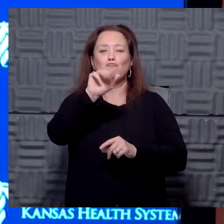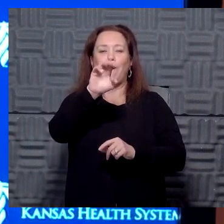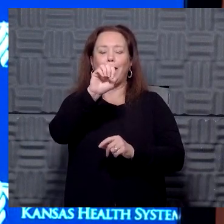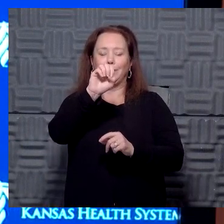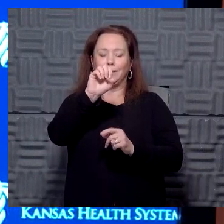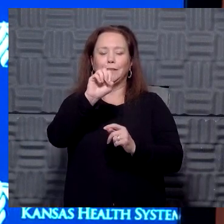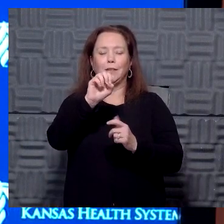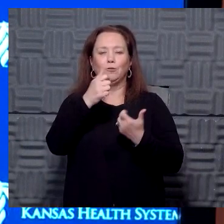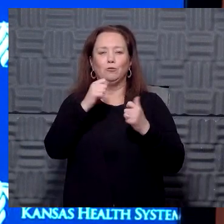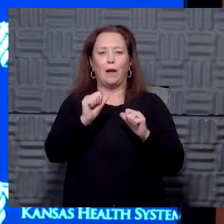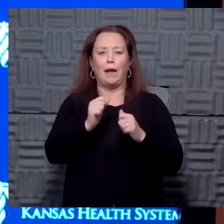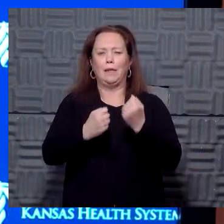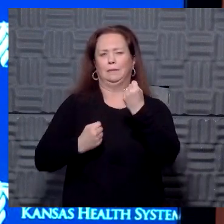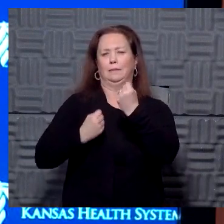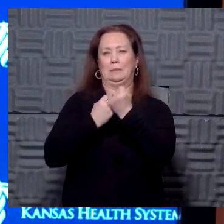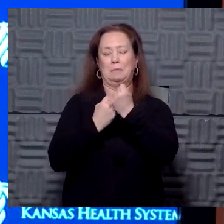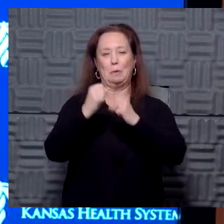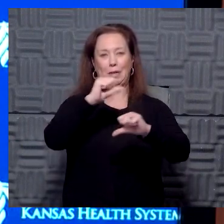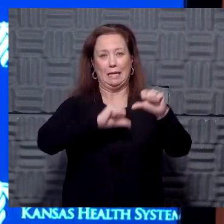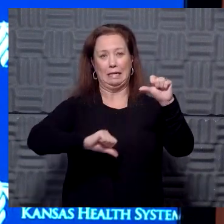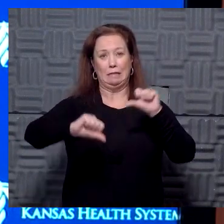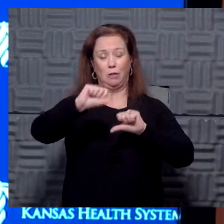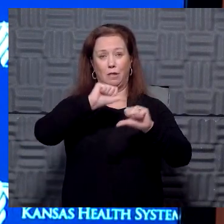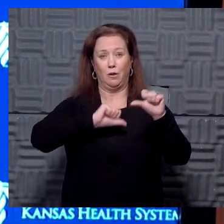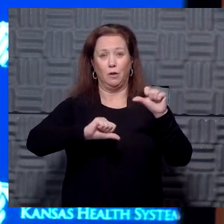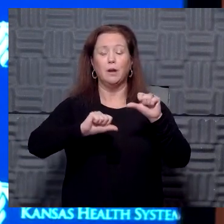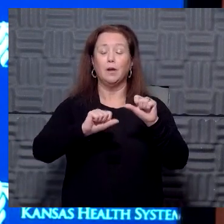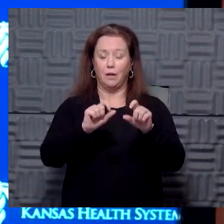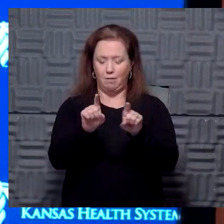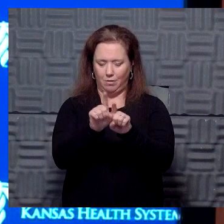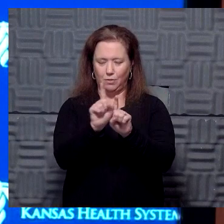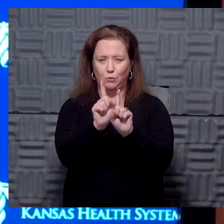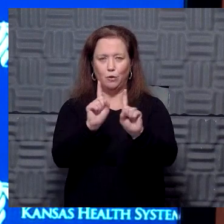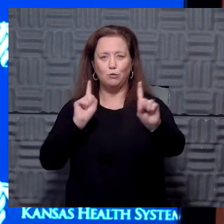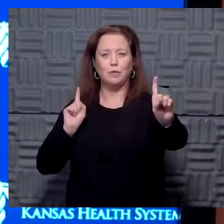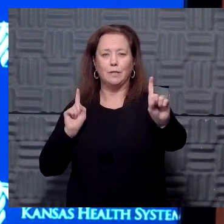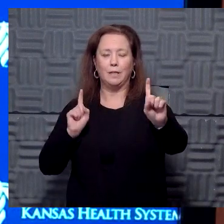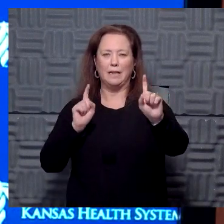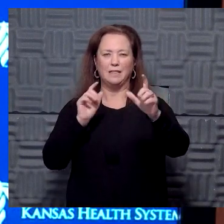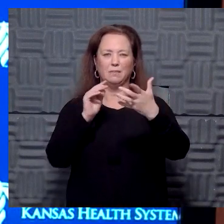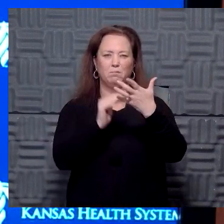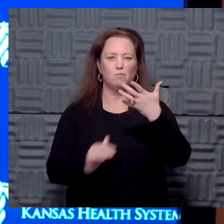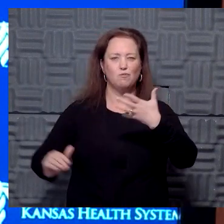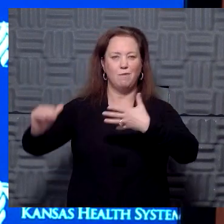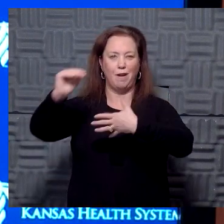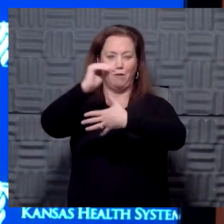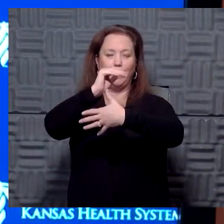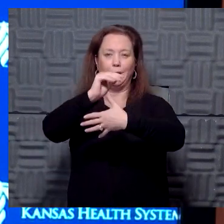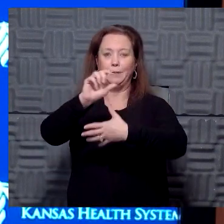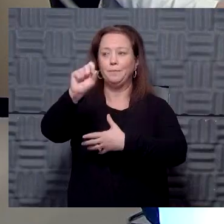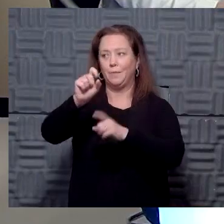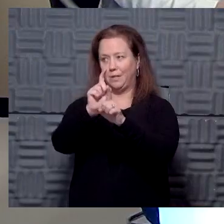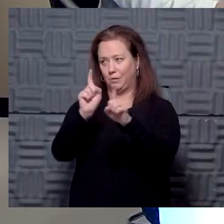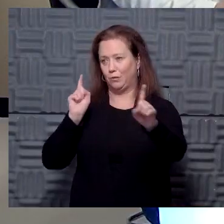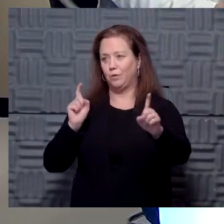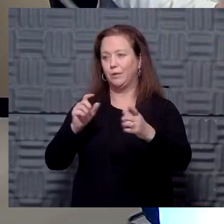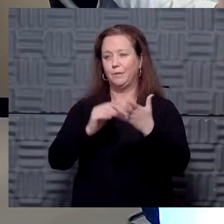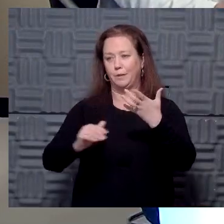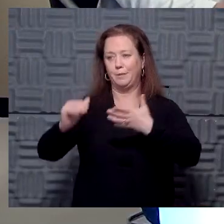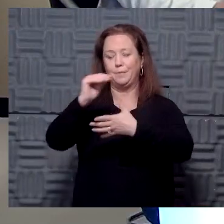we can to stick together and support each other, along with social distancing. I think is maybe a priority. I heard that today. I think it might be.